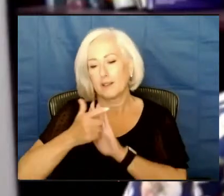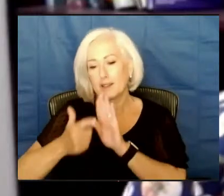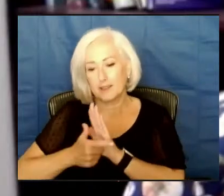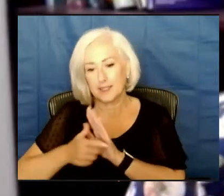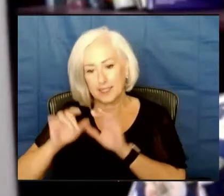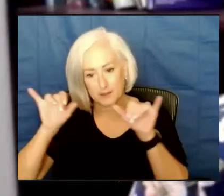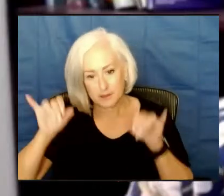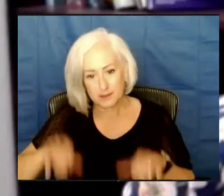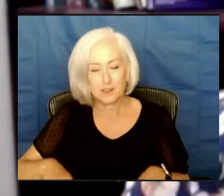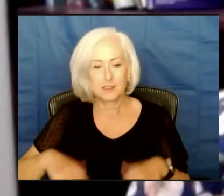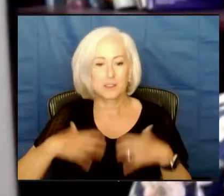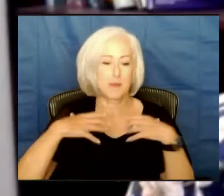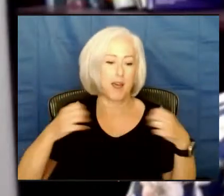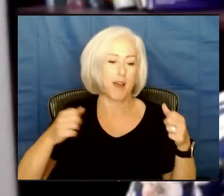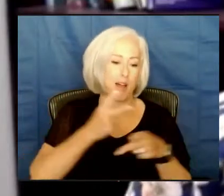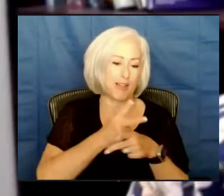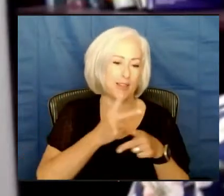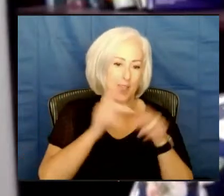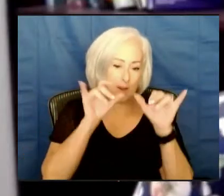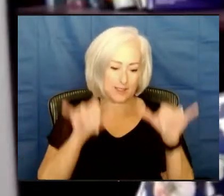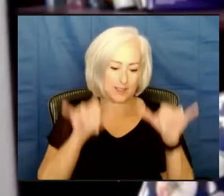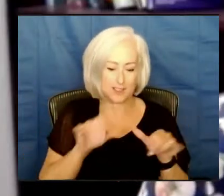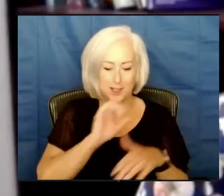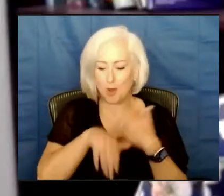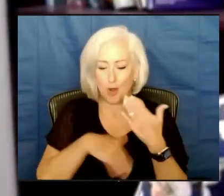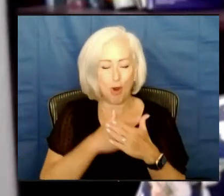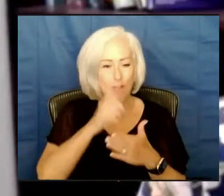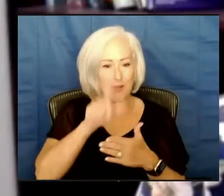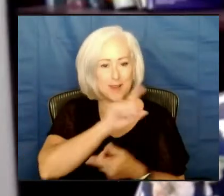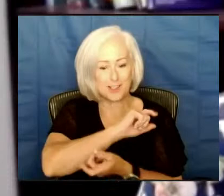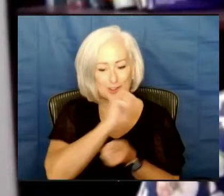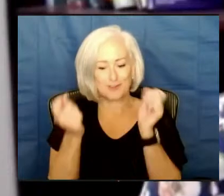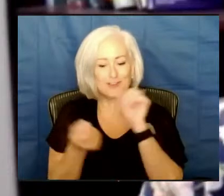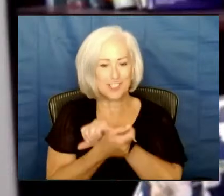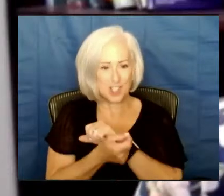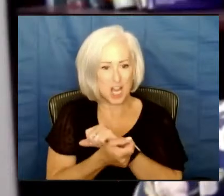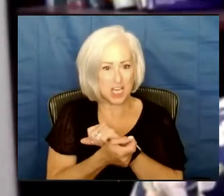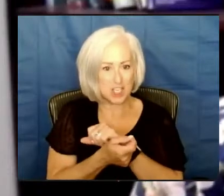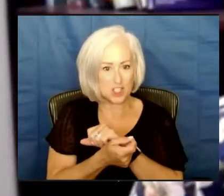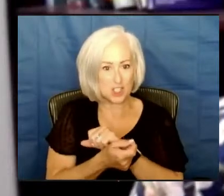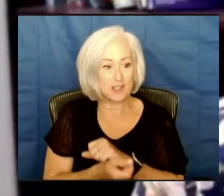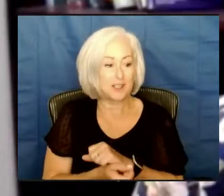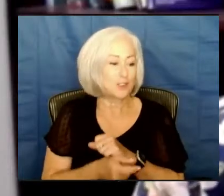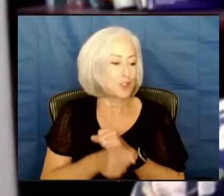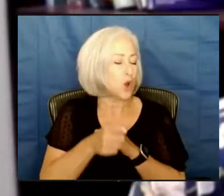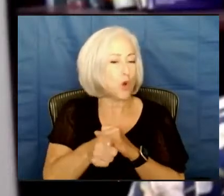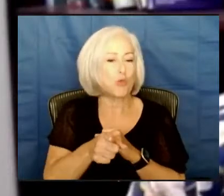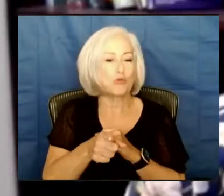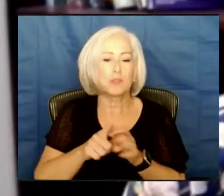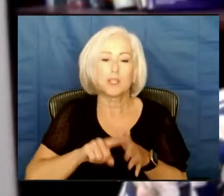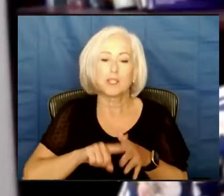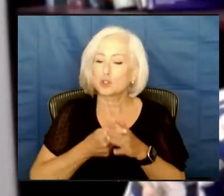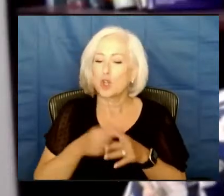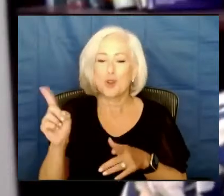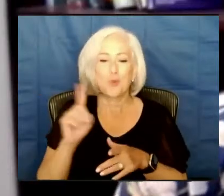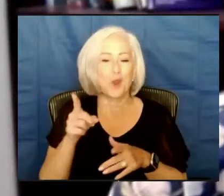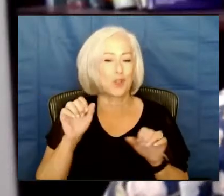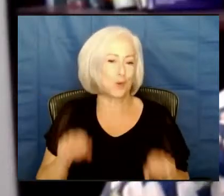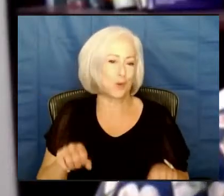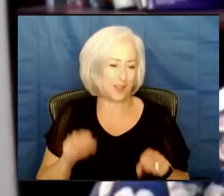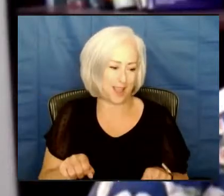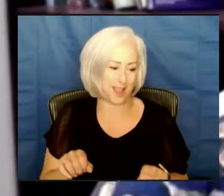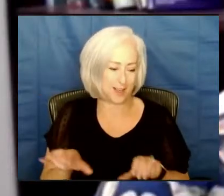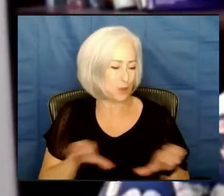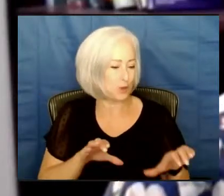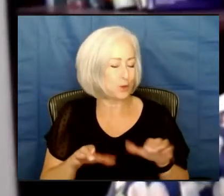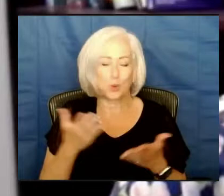think, my final thought is always sort of a charge to get involved where you can and do what you can. But